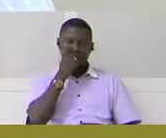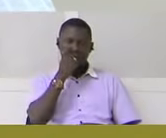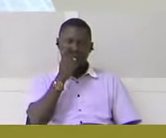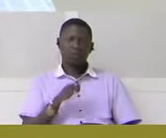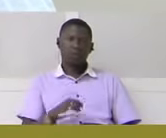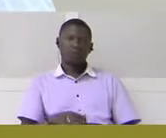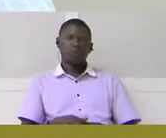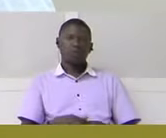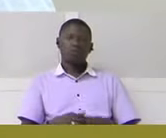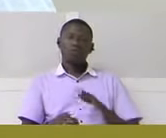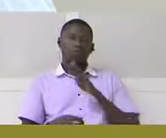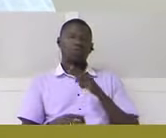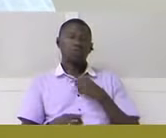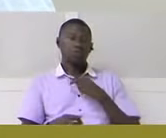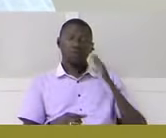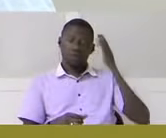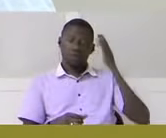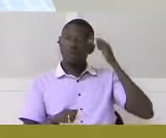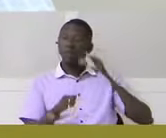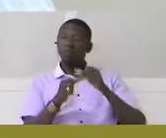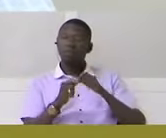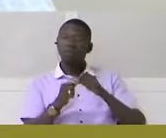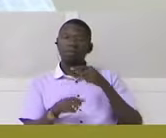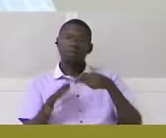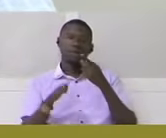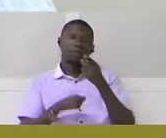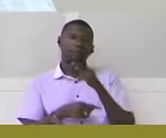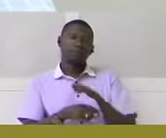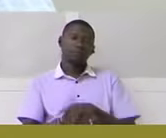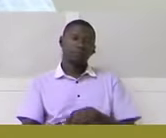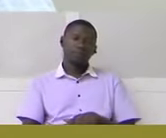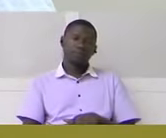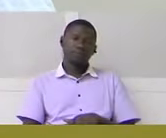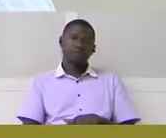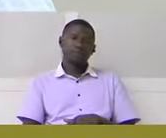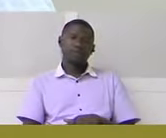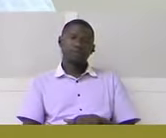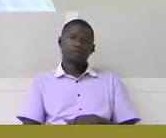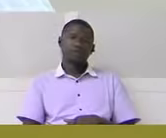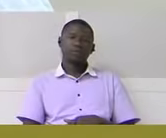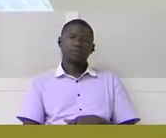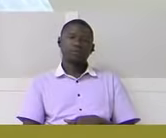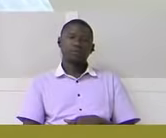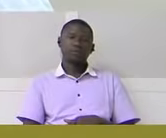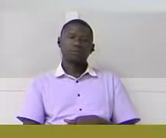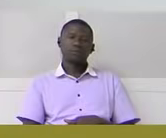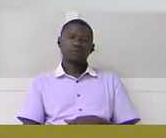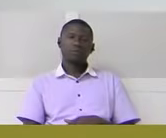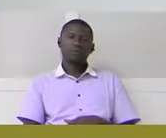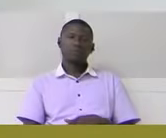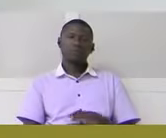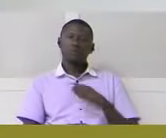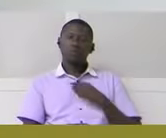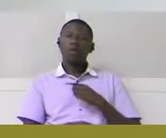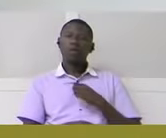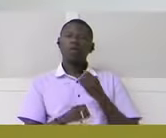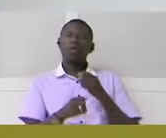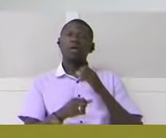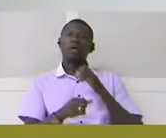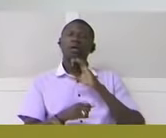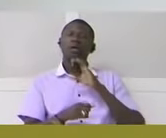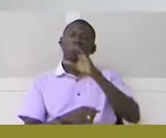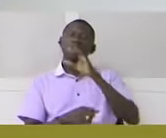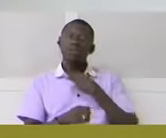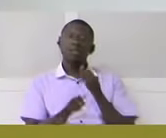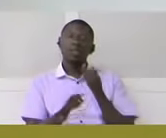not fool ourselves. Oran kanam fannene. We are a sovereign state. We are here to stand for ourselves. Mu bangule de meyalo ngam